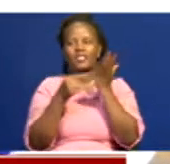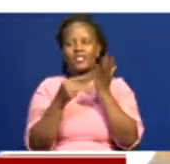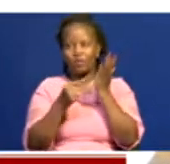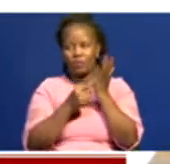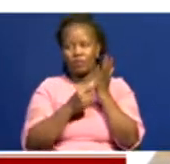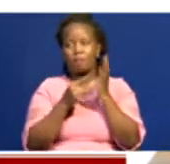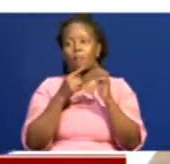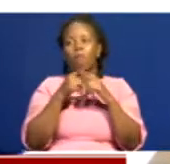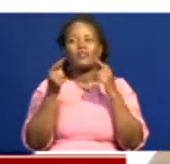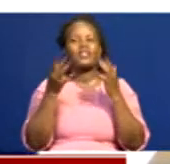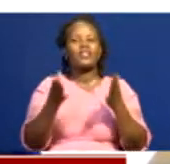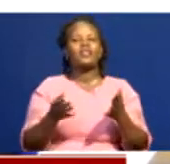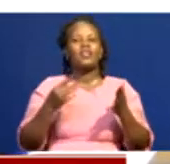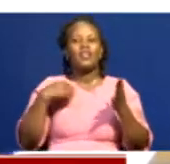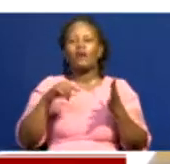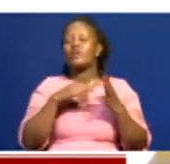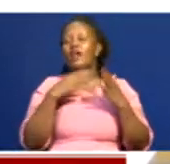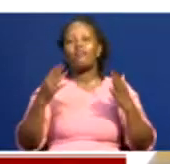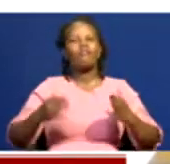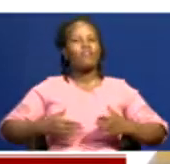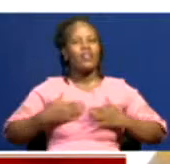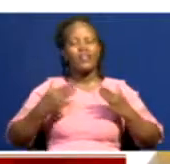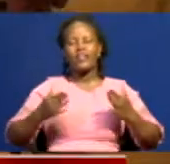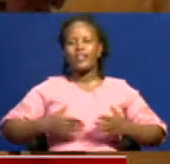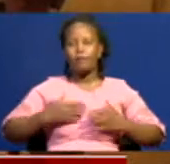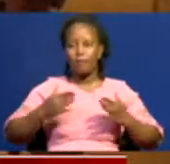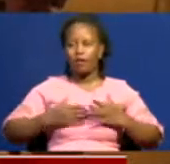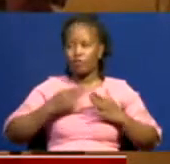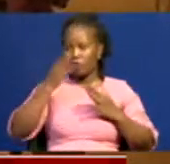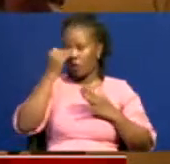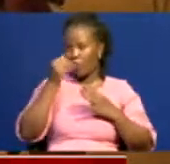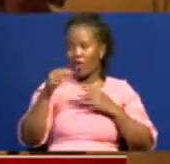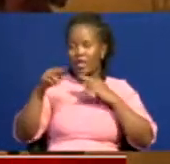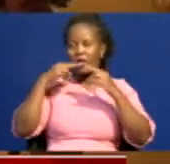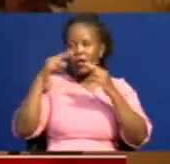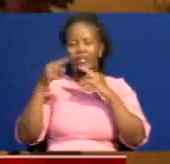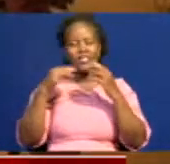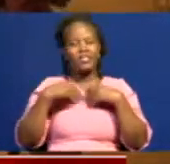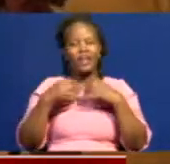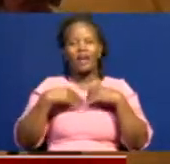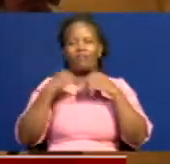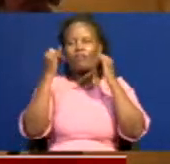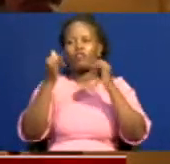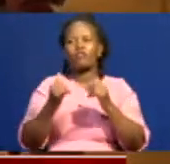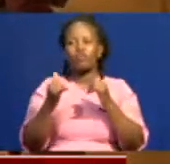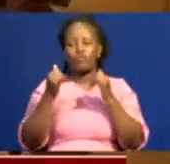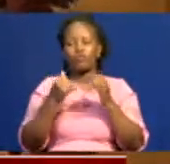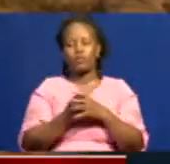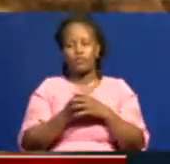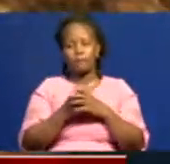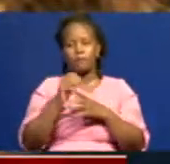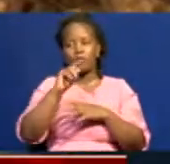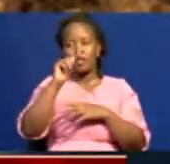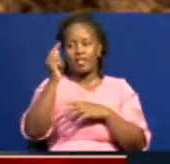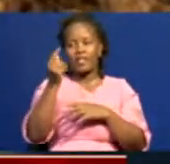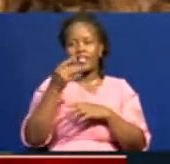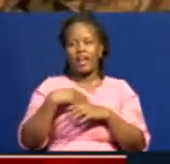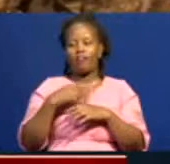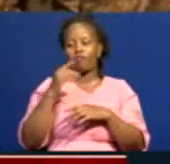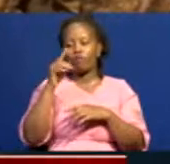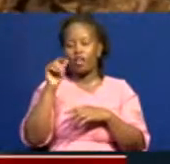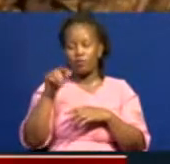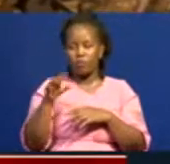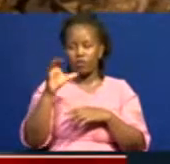today, we are very proud that Pride Inn has a new face. Kenya received an estimated 1.5 million international